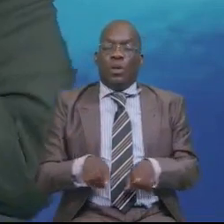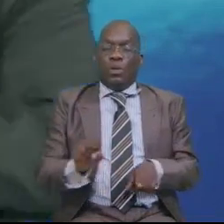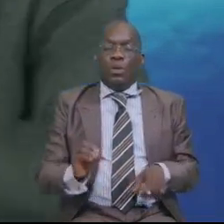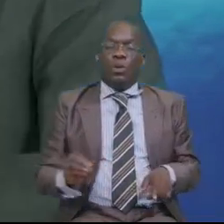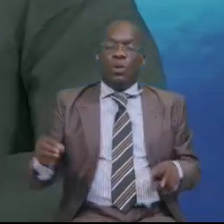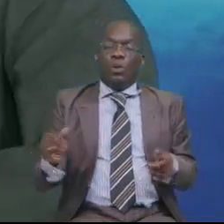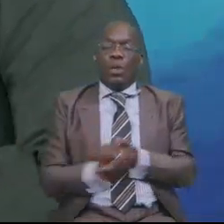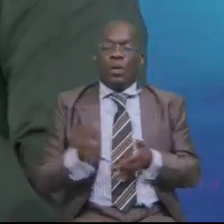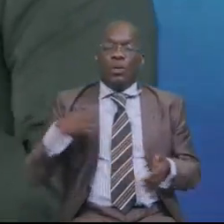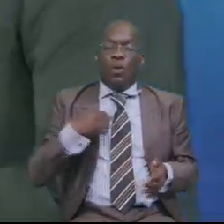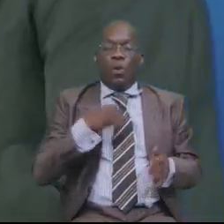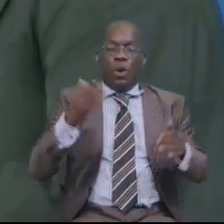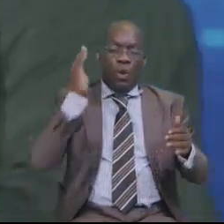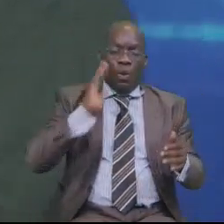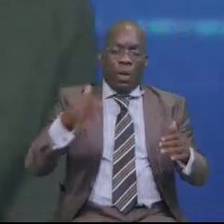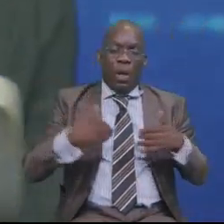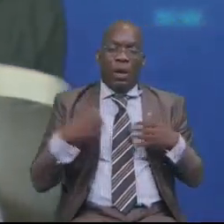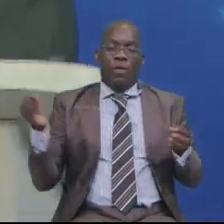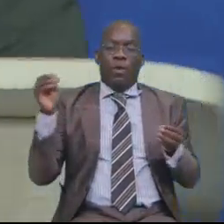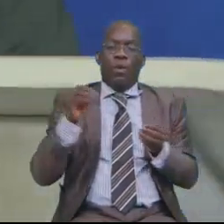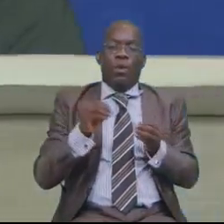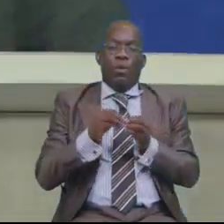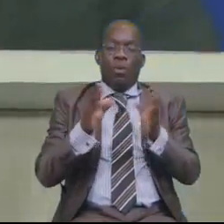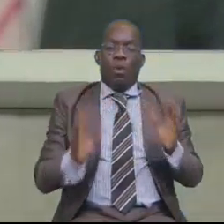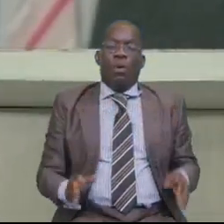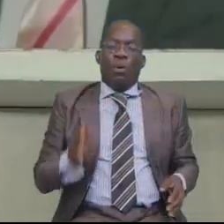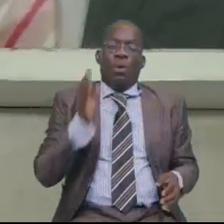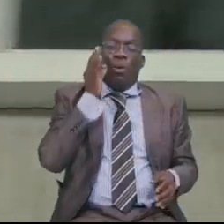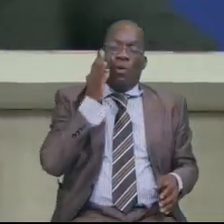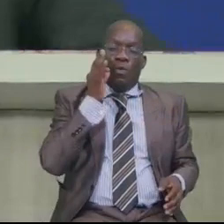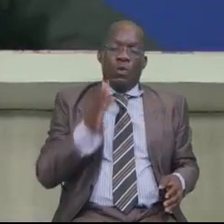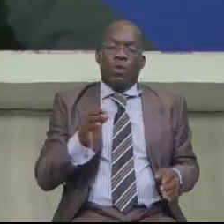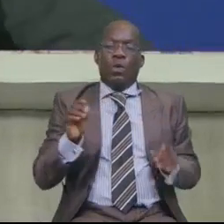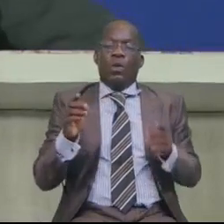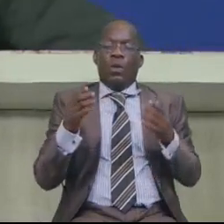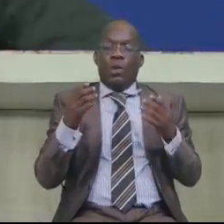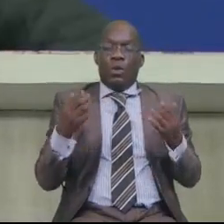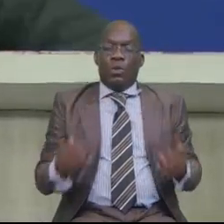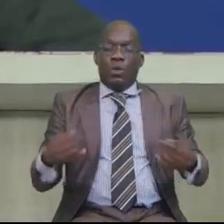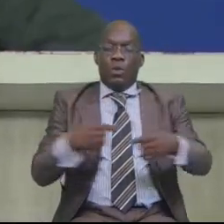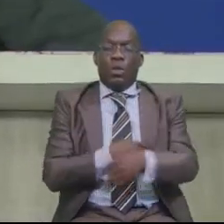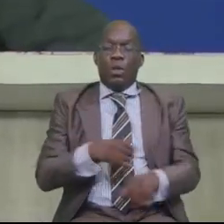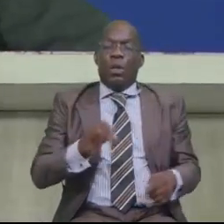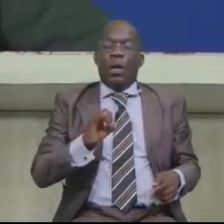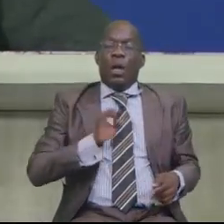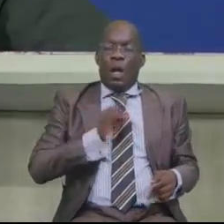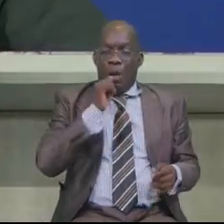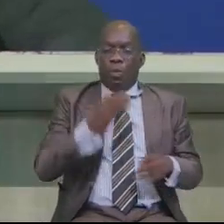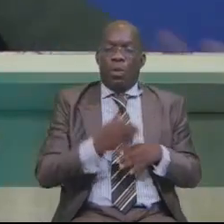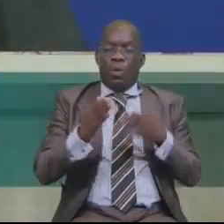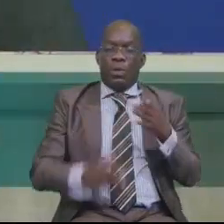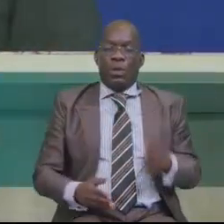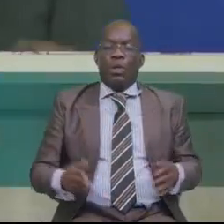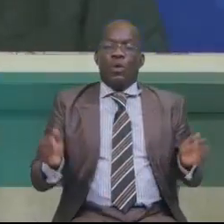fruit. Today I'm rounding up the series with the message, First Things